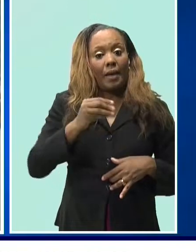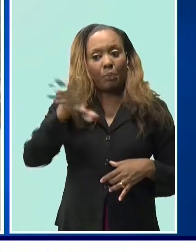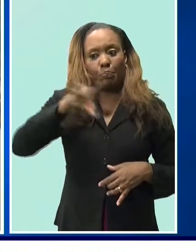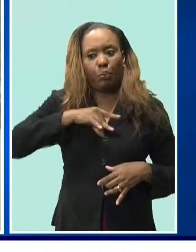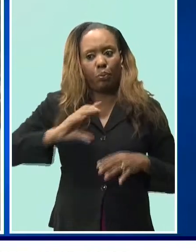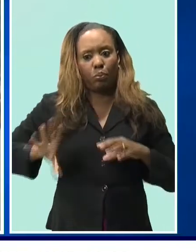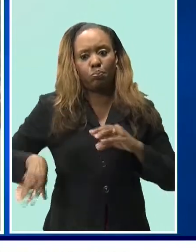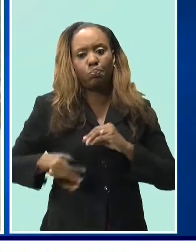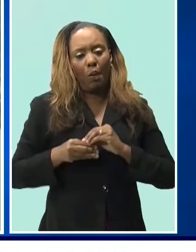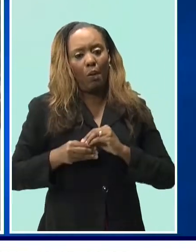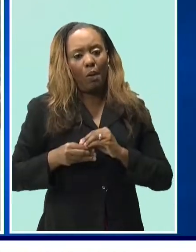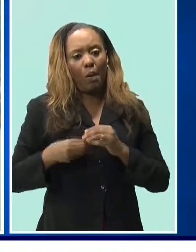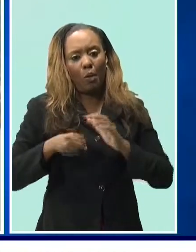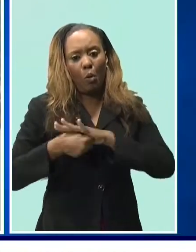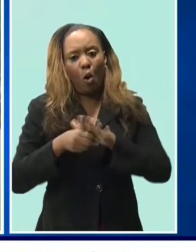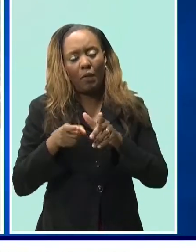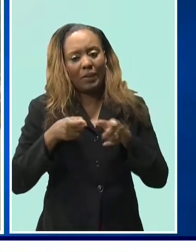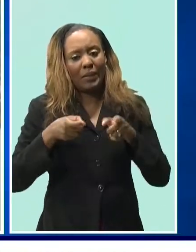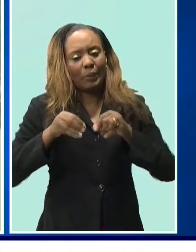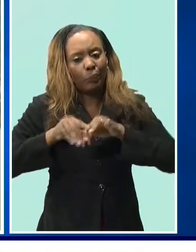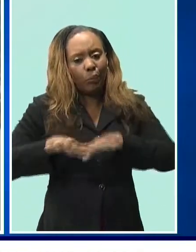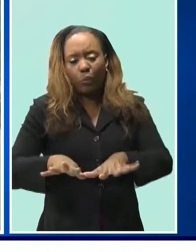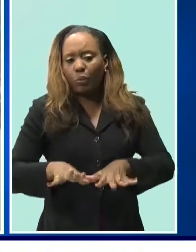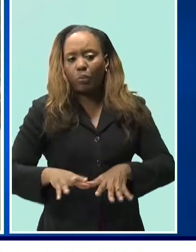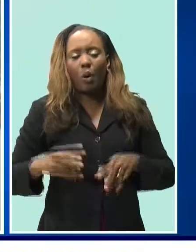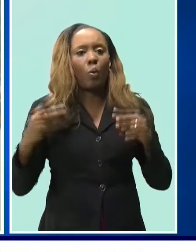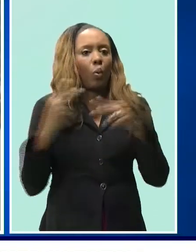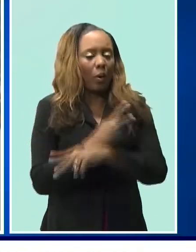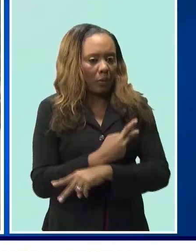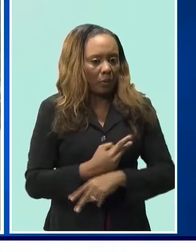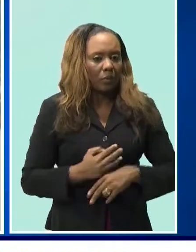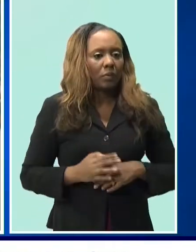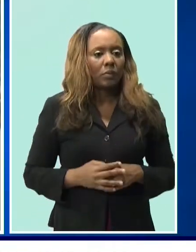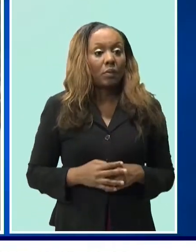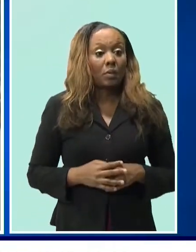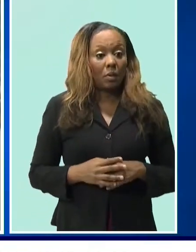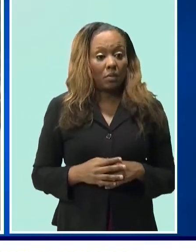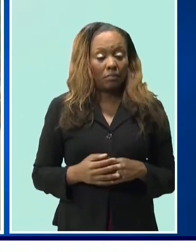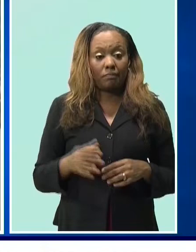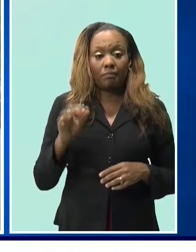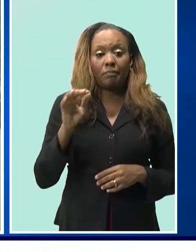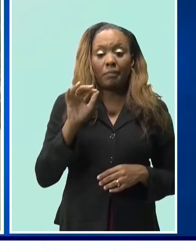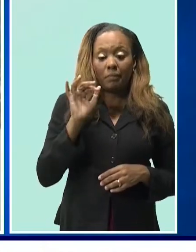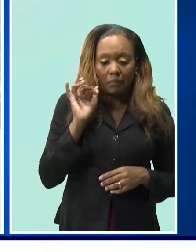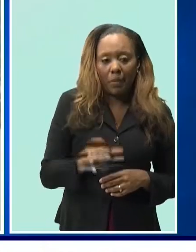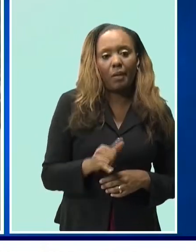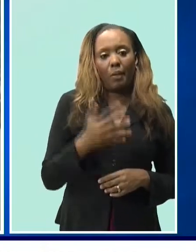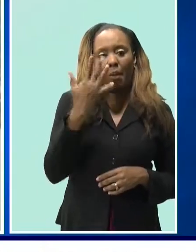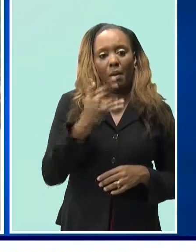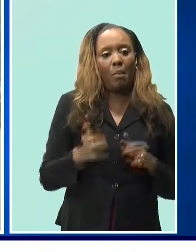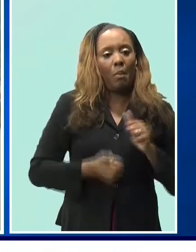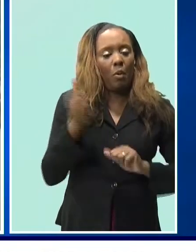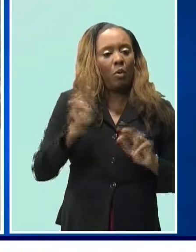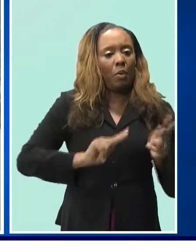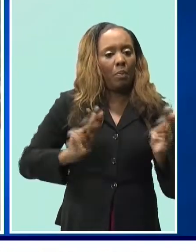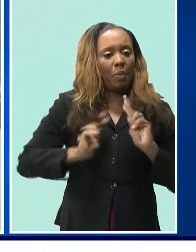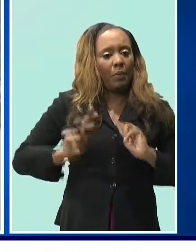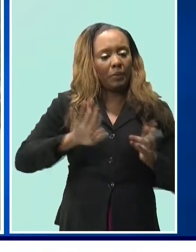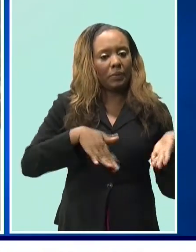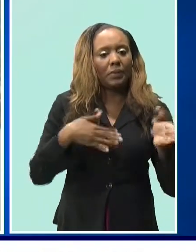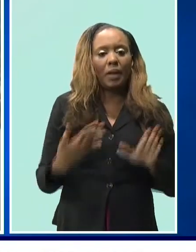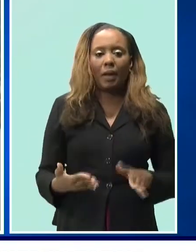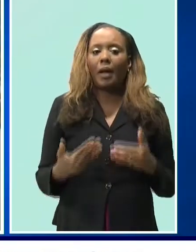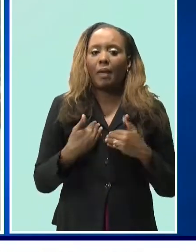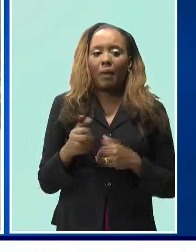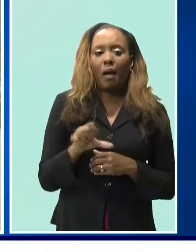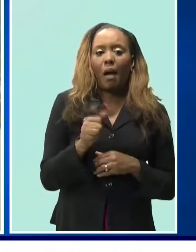managing COVID-19. So it is not by accident that most of the cases that we've had that have unfortunately died are